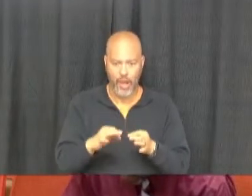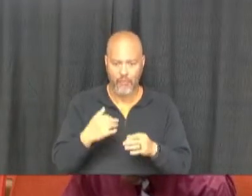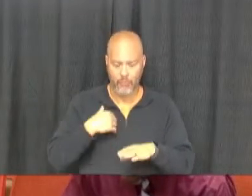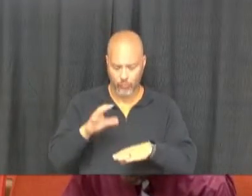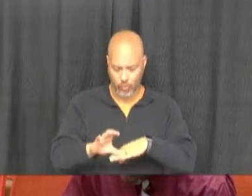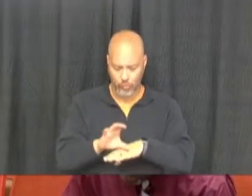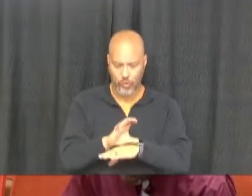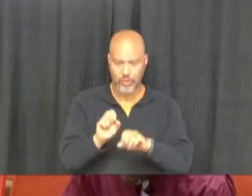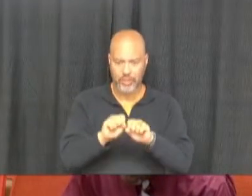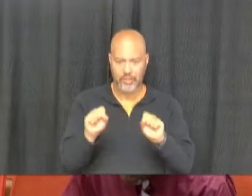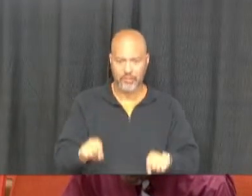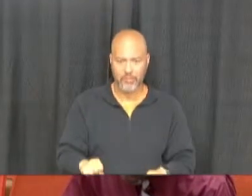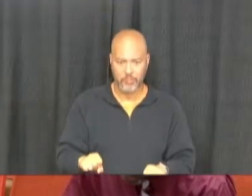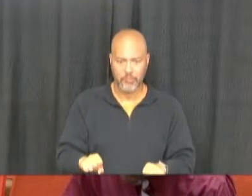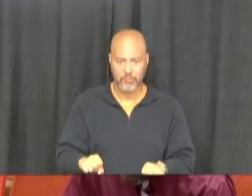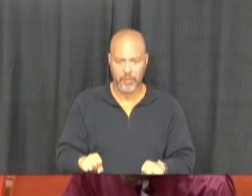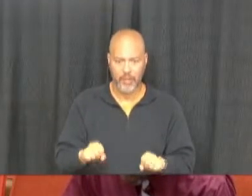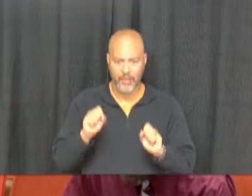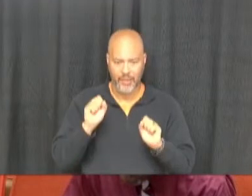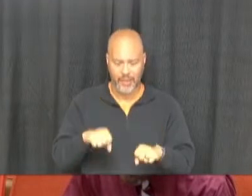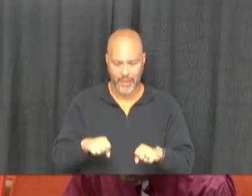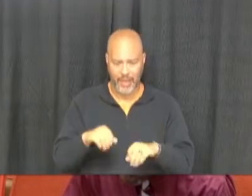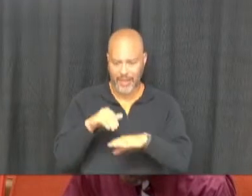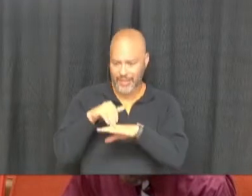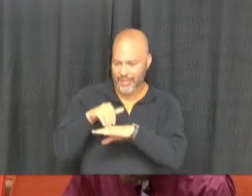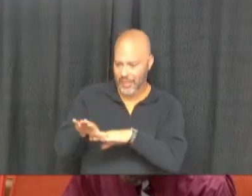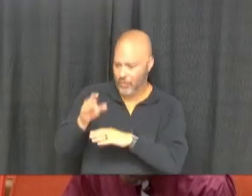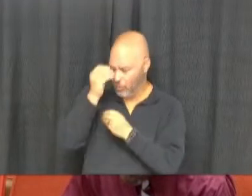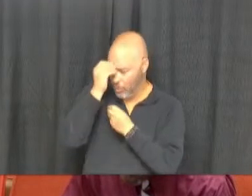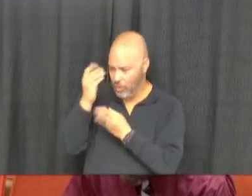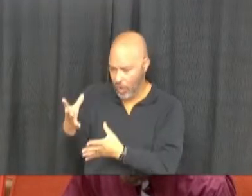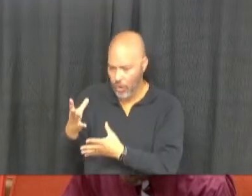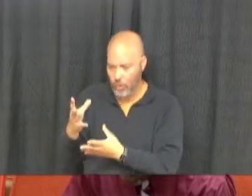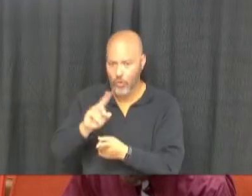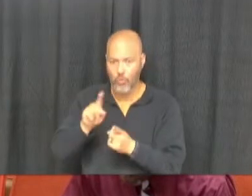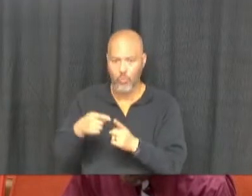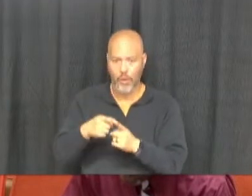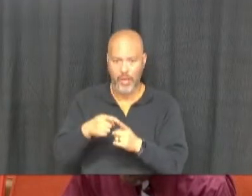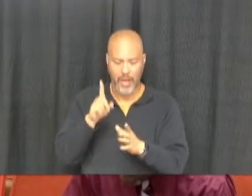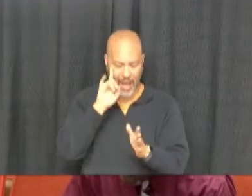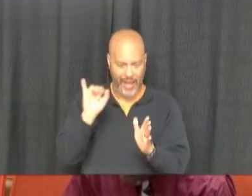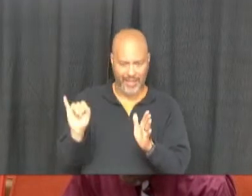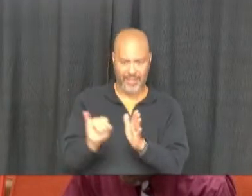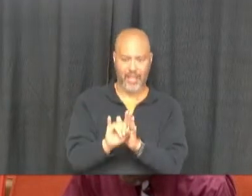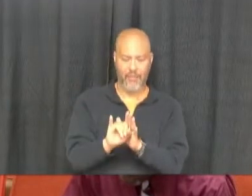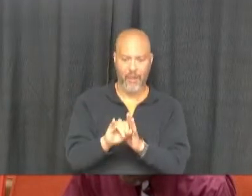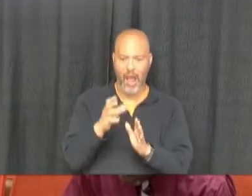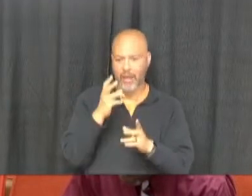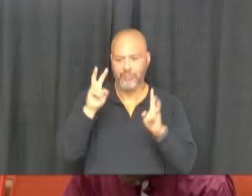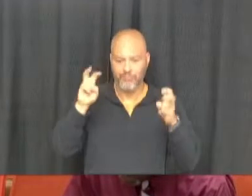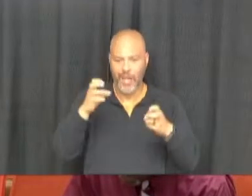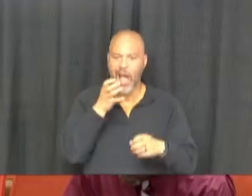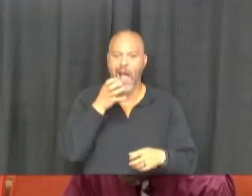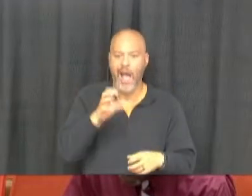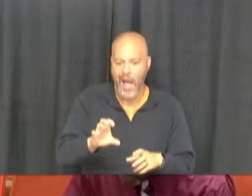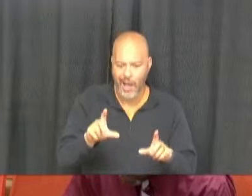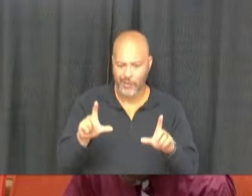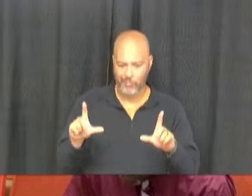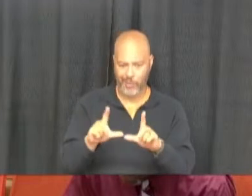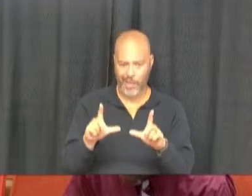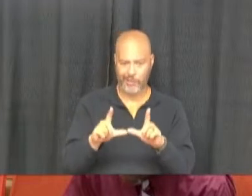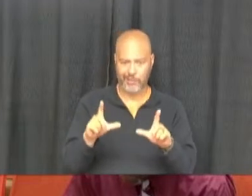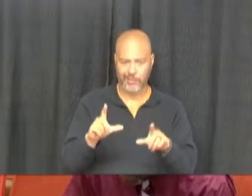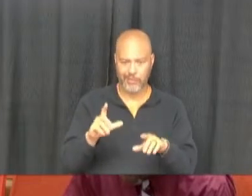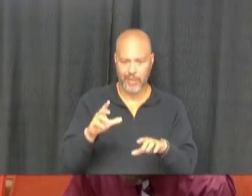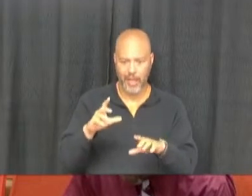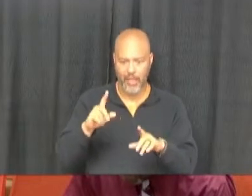software system that actually sends you a notice when there's a hot plate or a car that